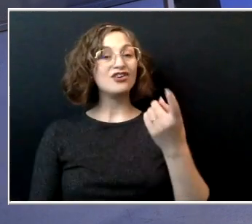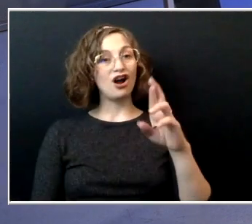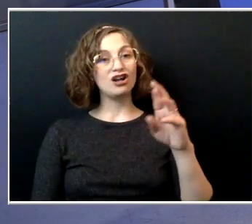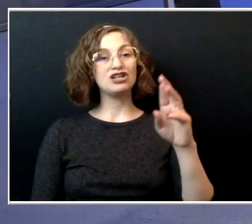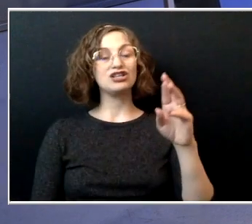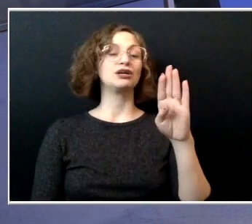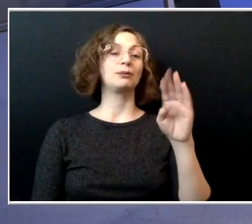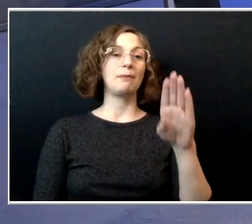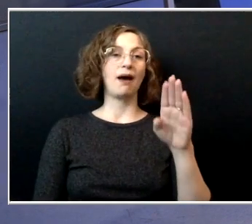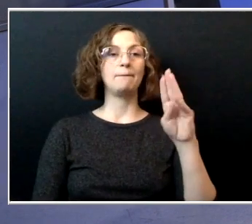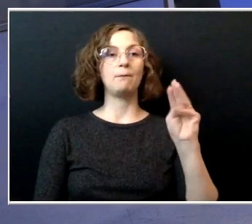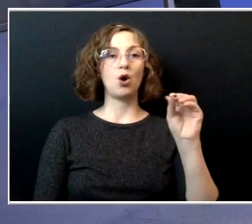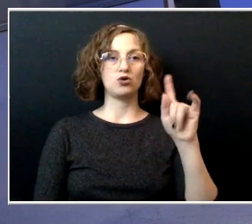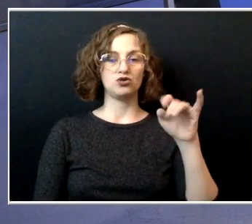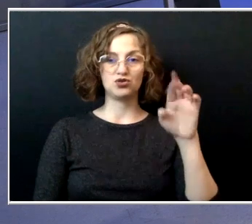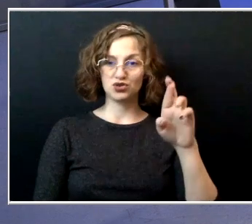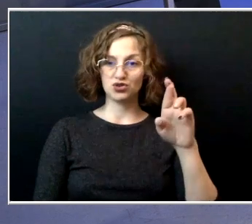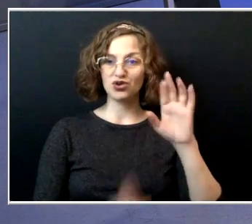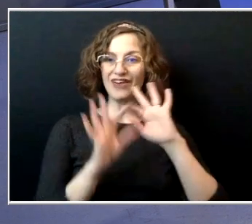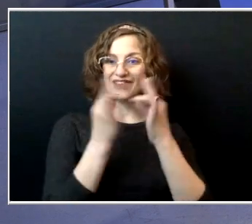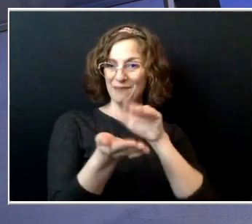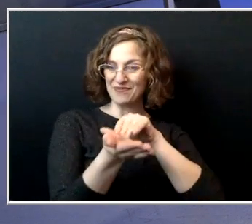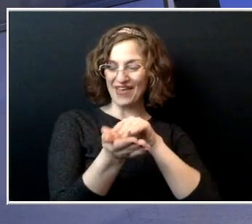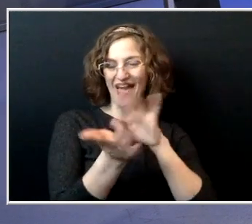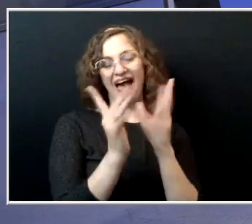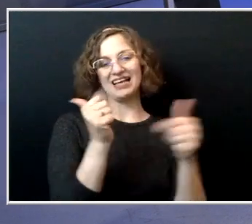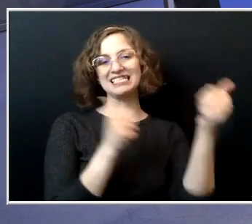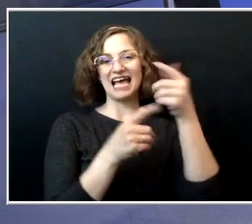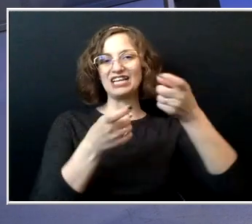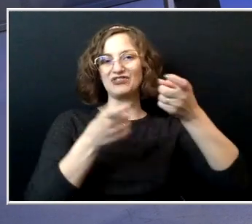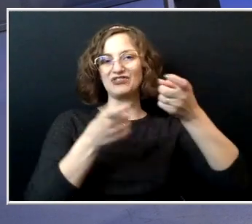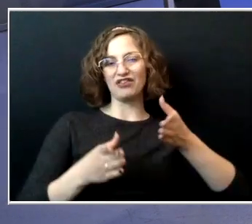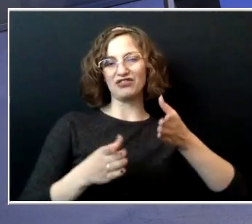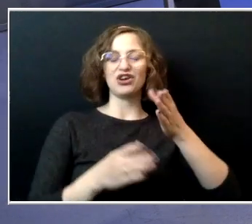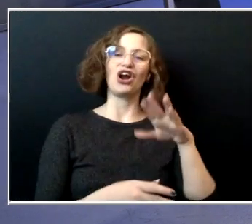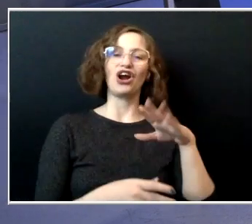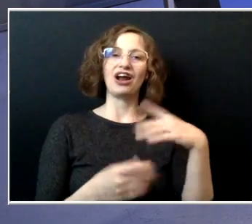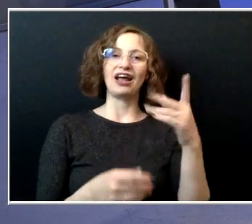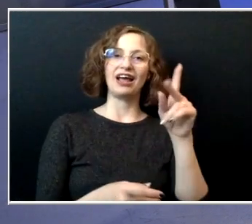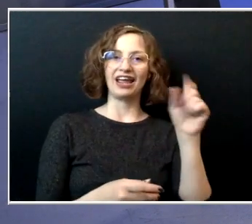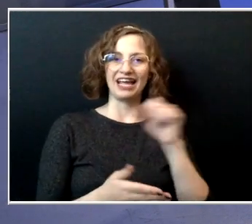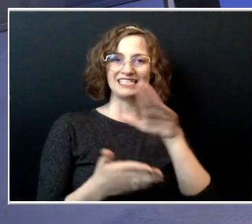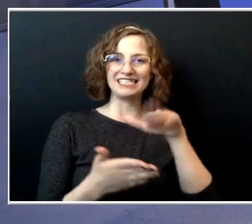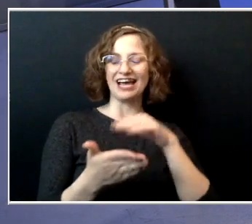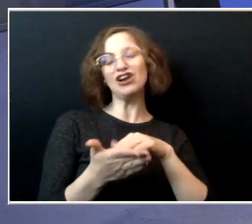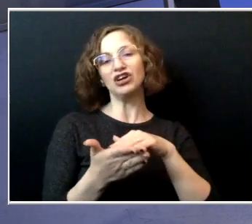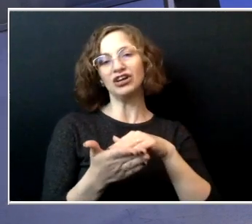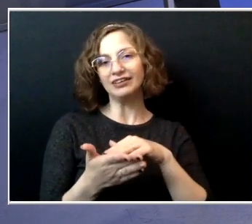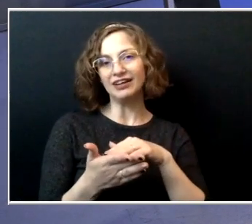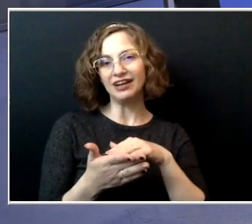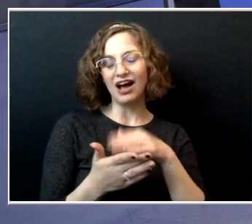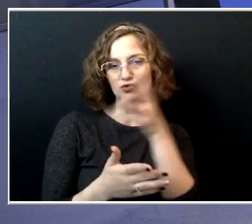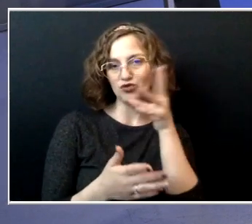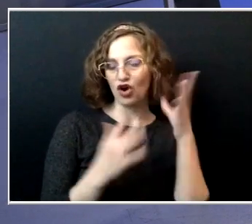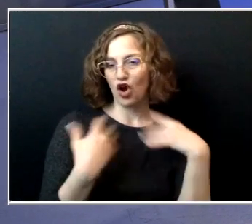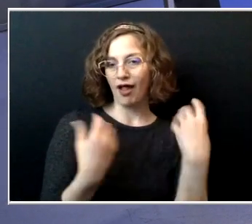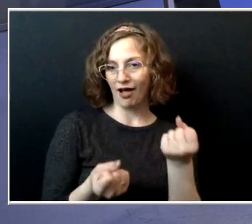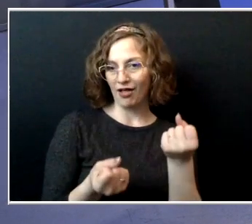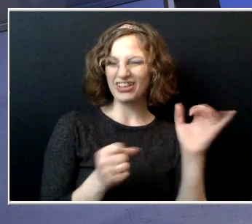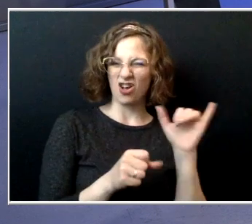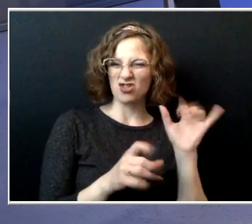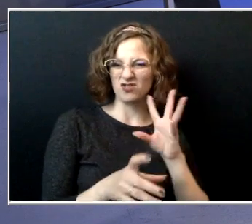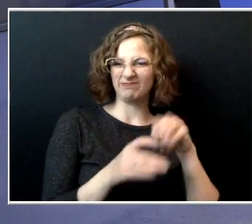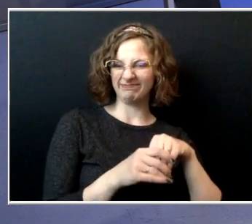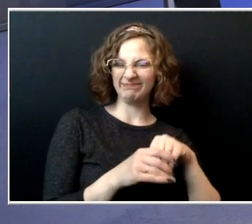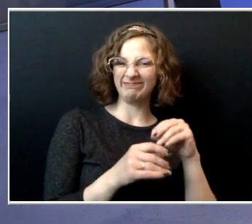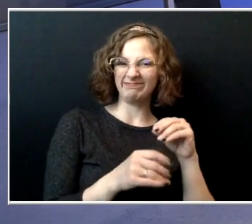and executive director of the Kansas Center for Rural Health. He also was really involved in that whole care collaborative thing. Dr. Carrie Winnicke, an OBGYN and